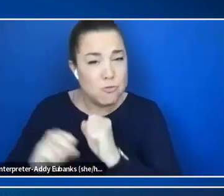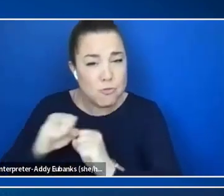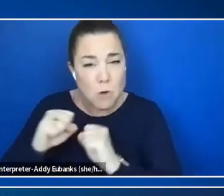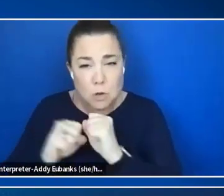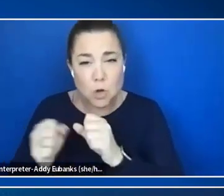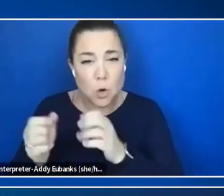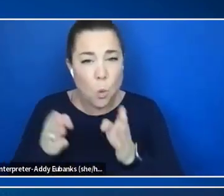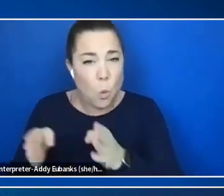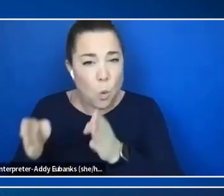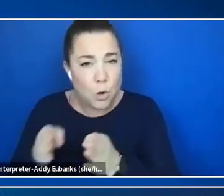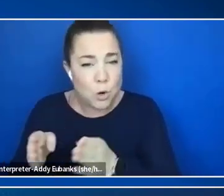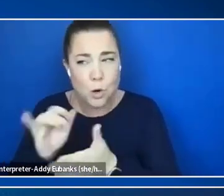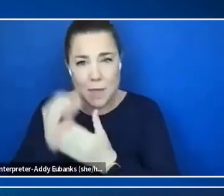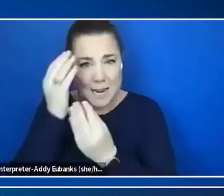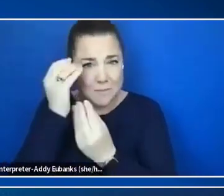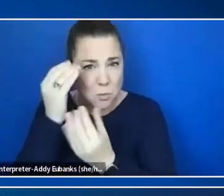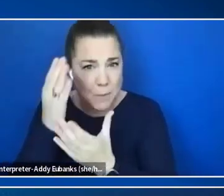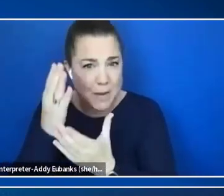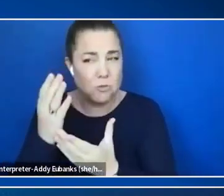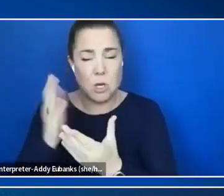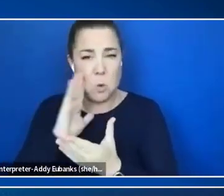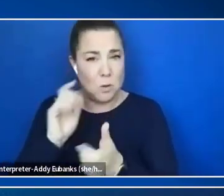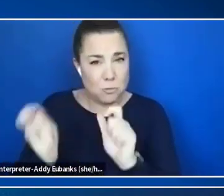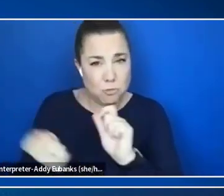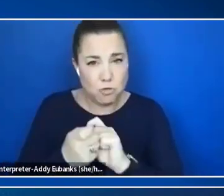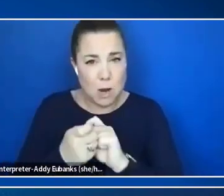of the assembled information that's seen by reviewers.